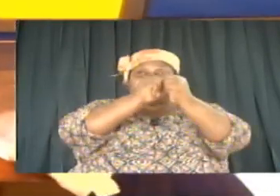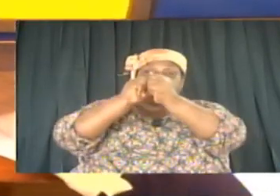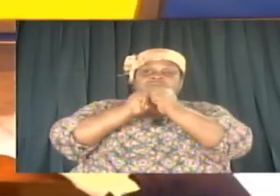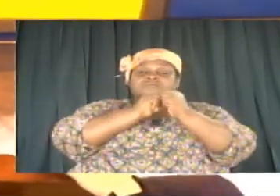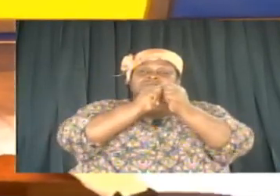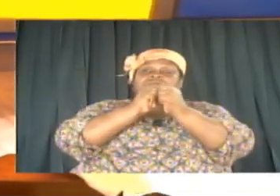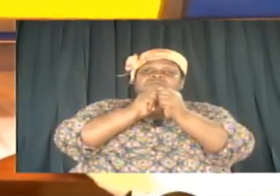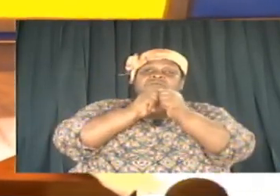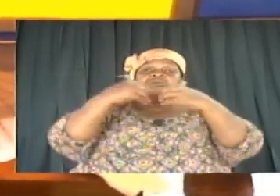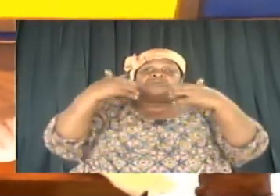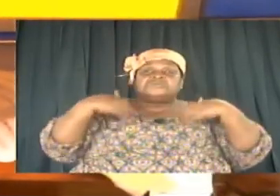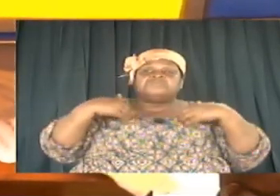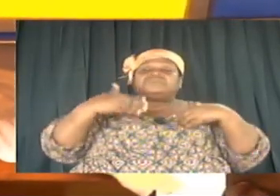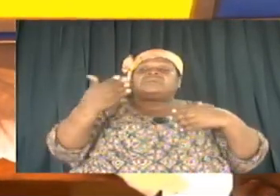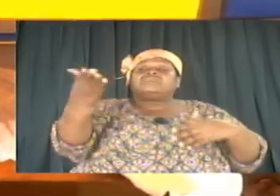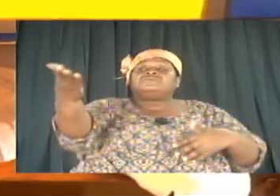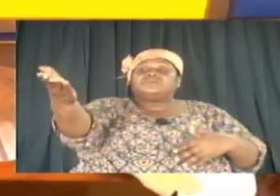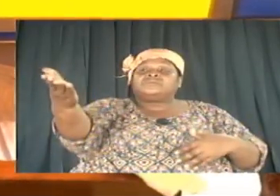Have your